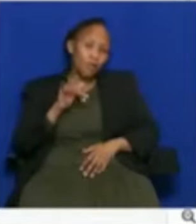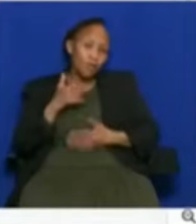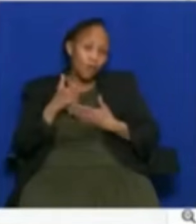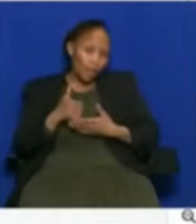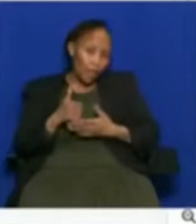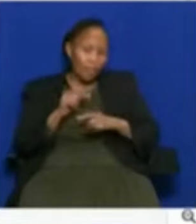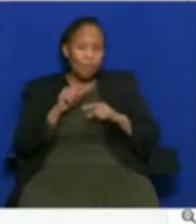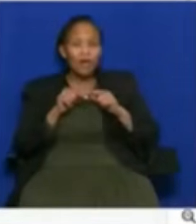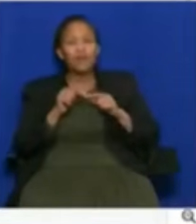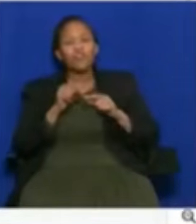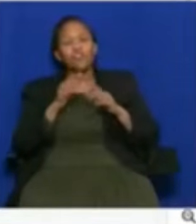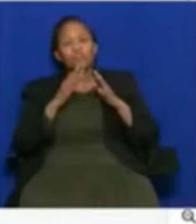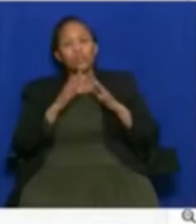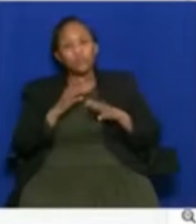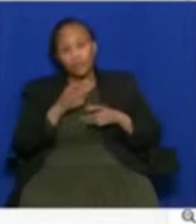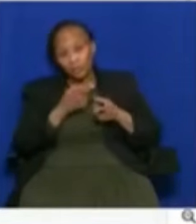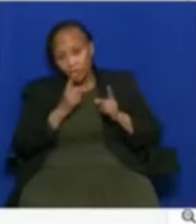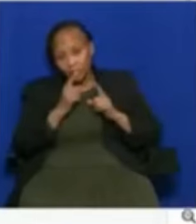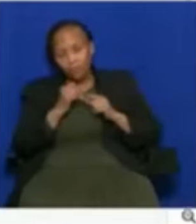any matters